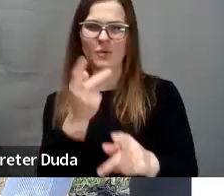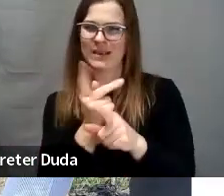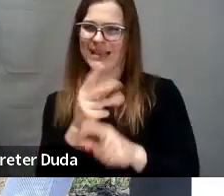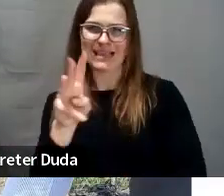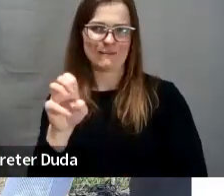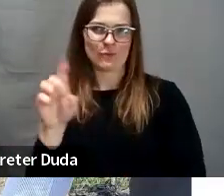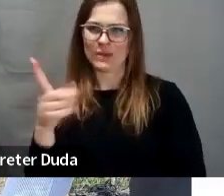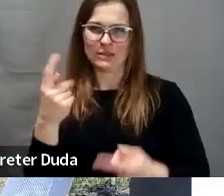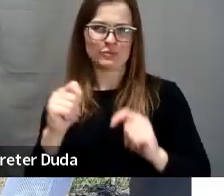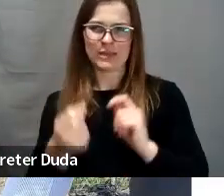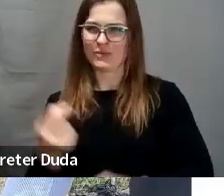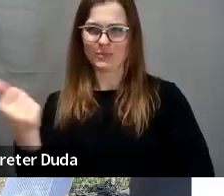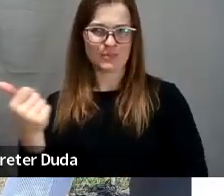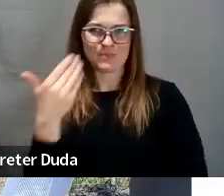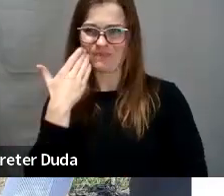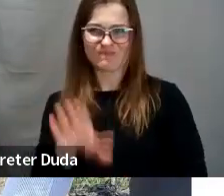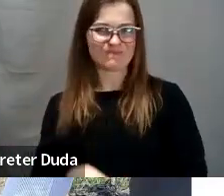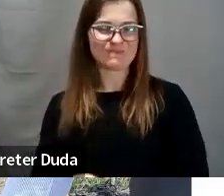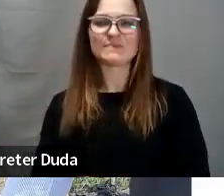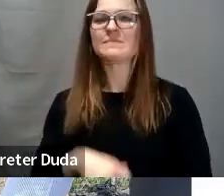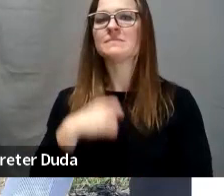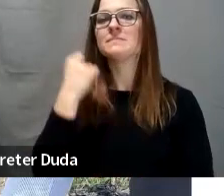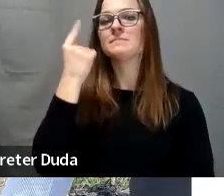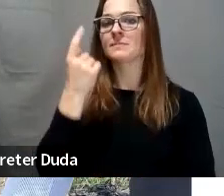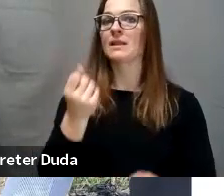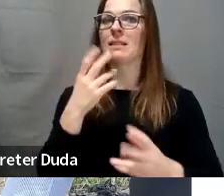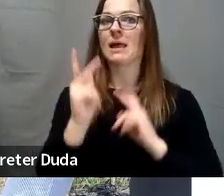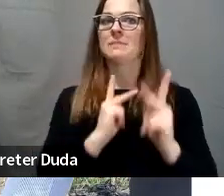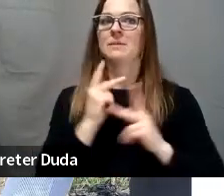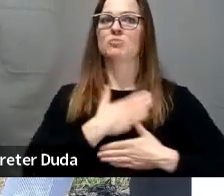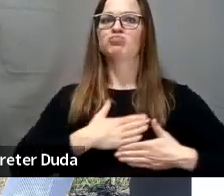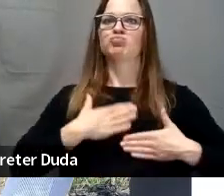trying to pull out of the ground. But a lot of folks like this.